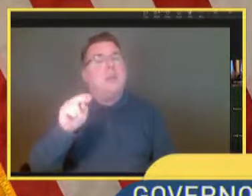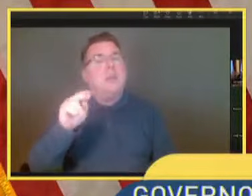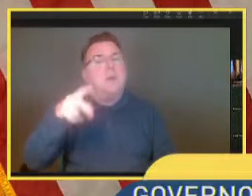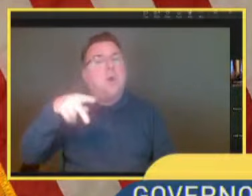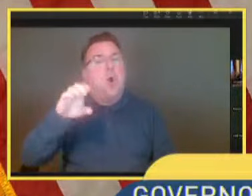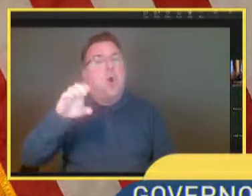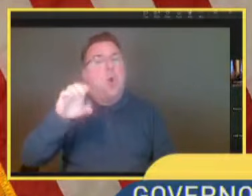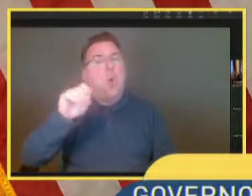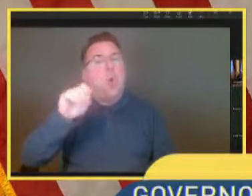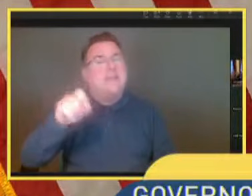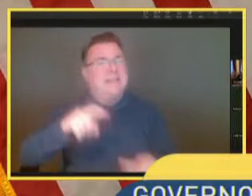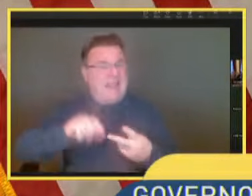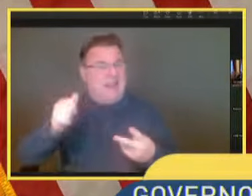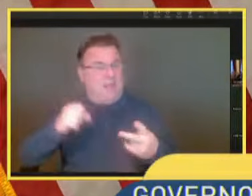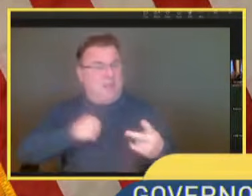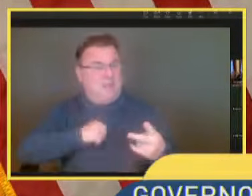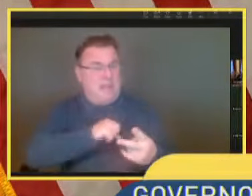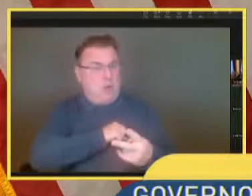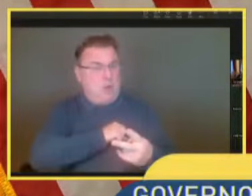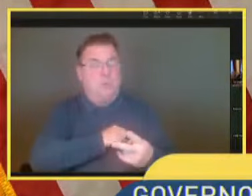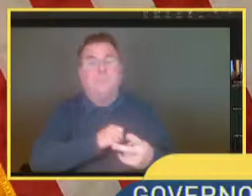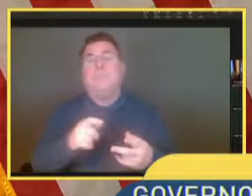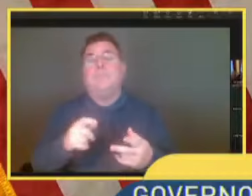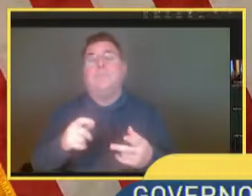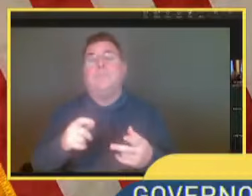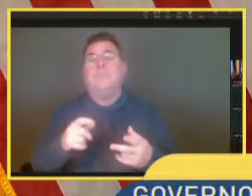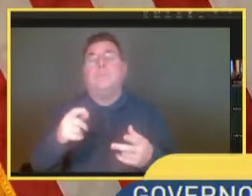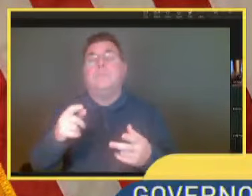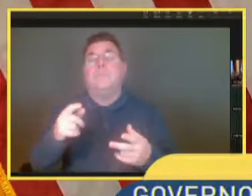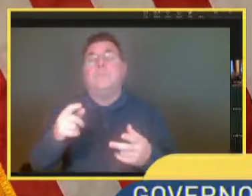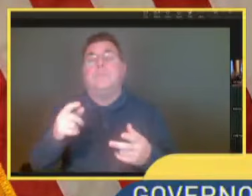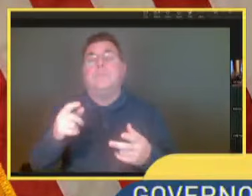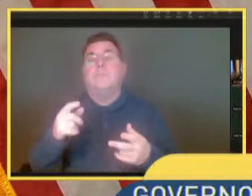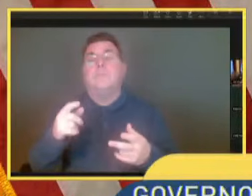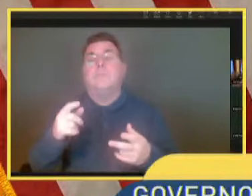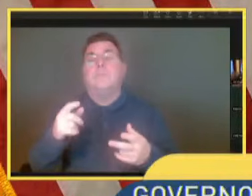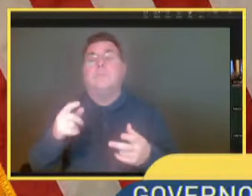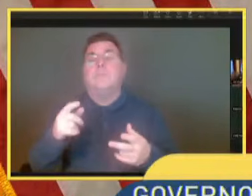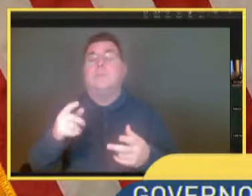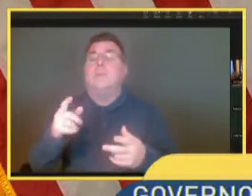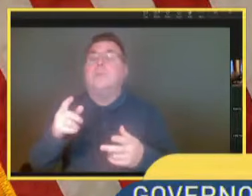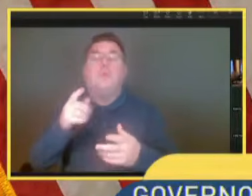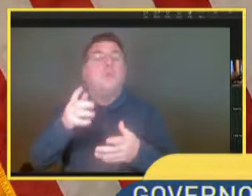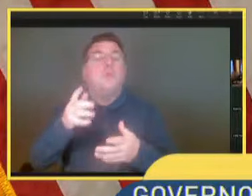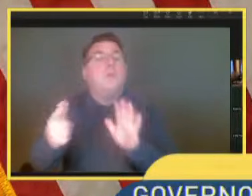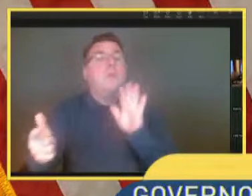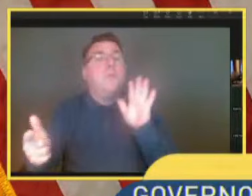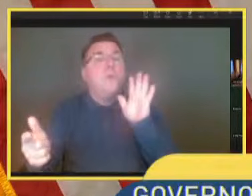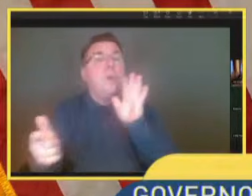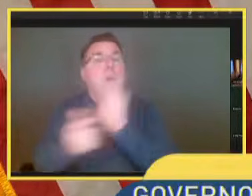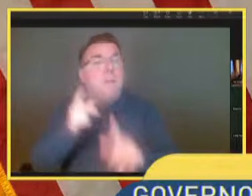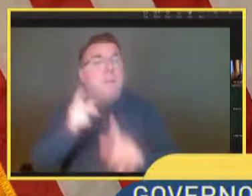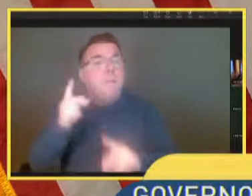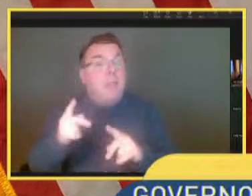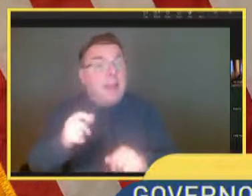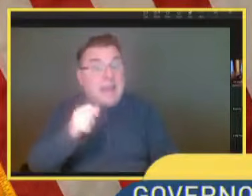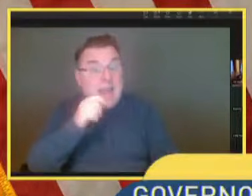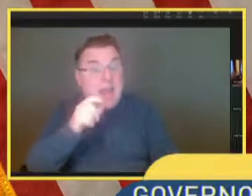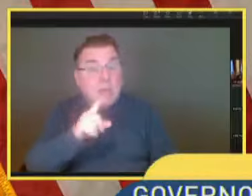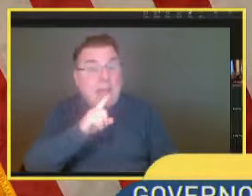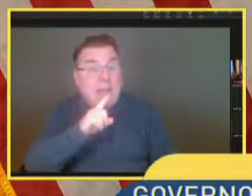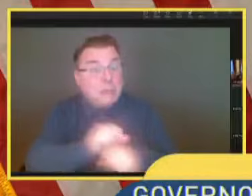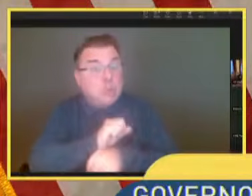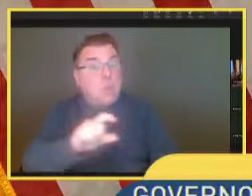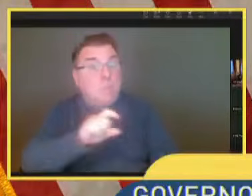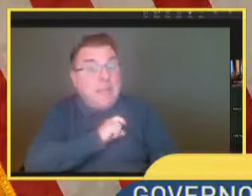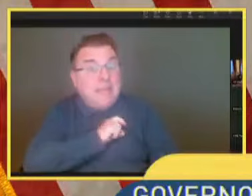prohibit individuals who are not law enforcement officers from making, providing, or possessing badges or other law enforcement